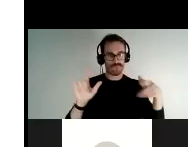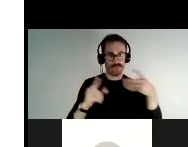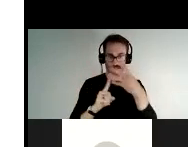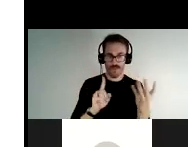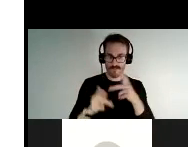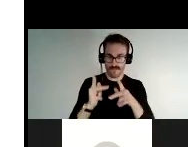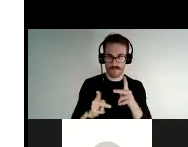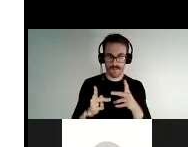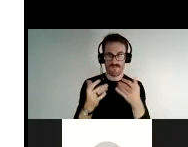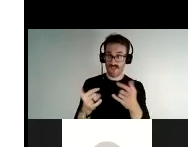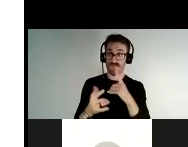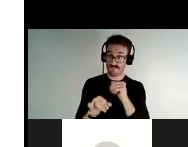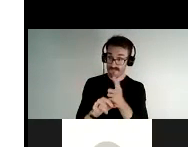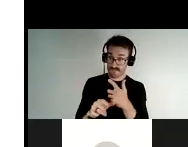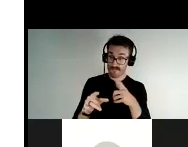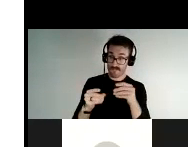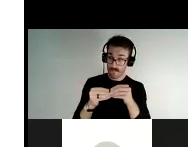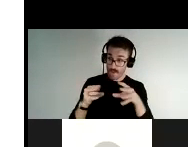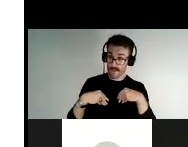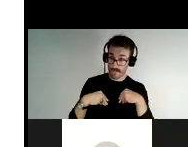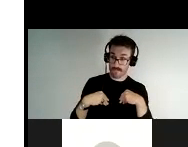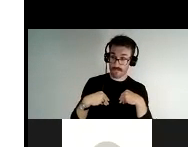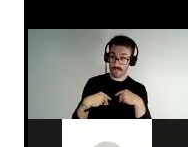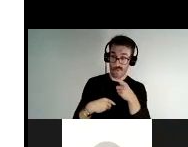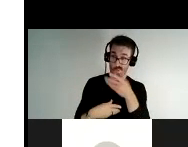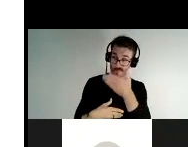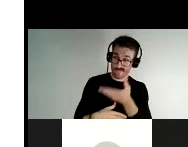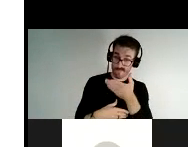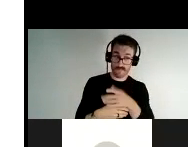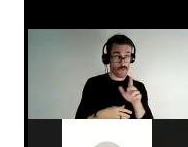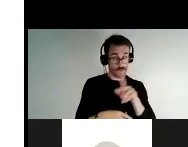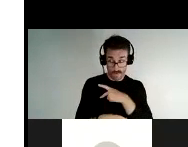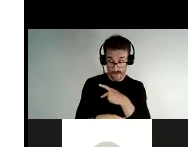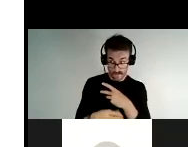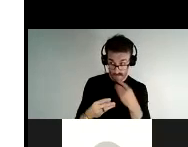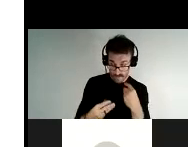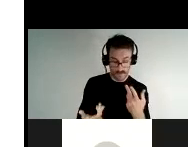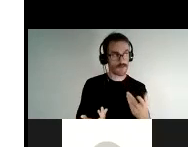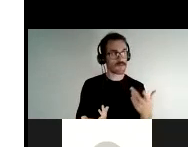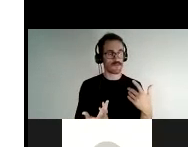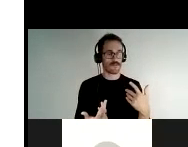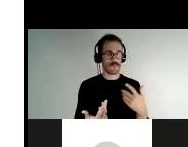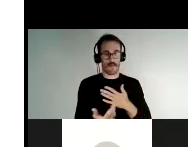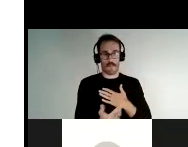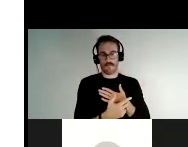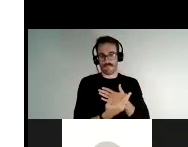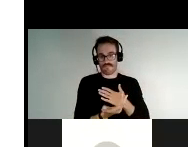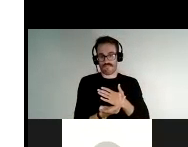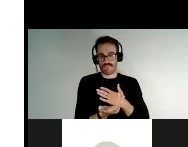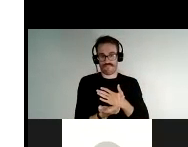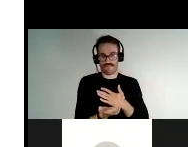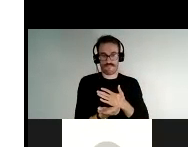are actually quite accepting. Yeah. And that's been your personal experience? as well? From my, well, I've